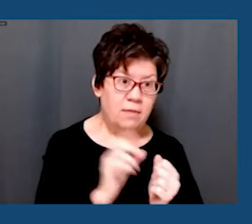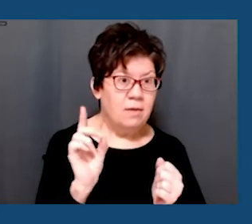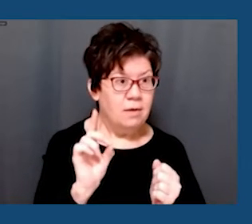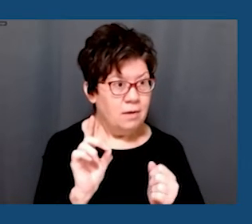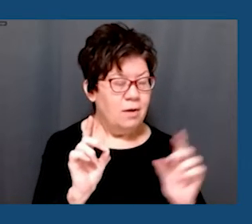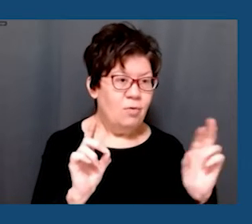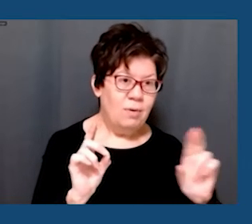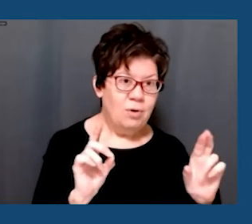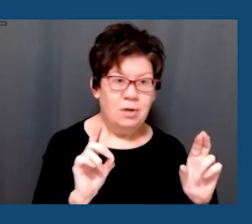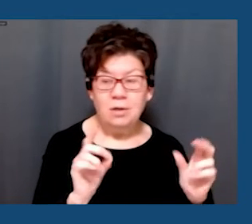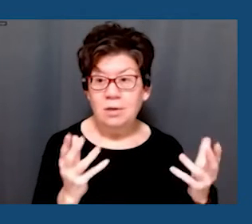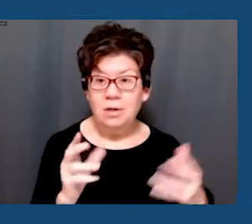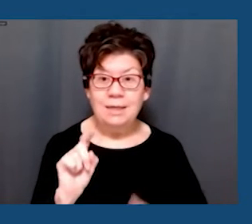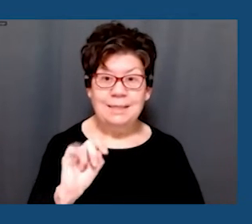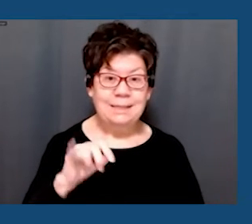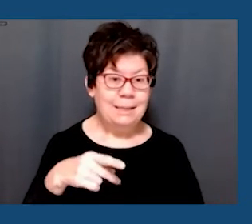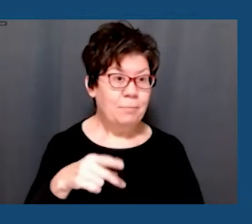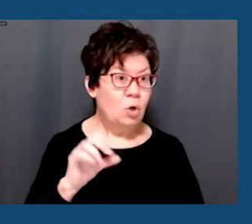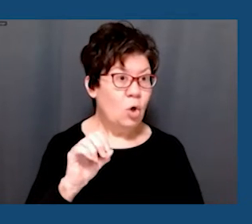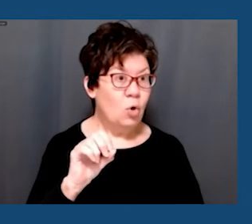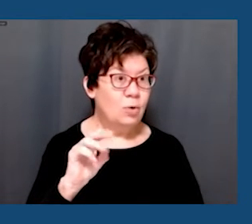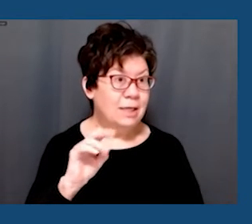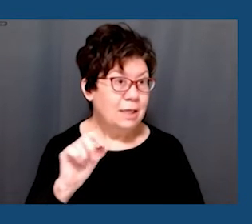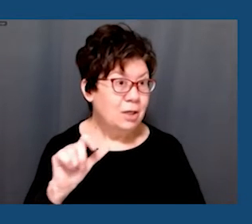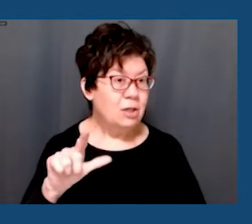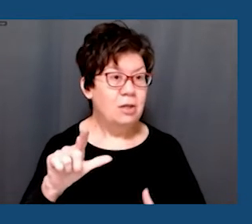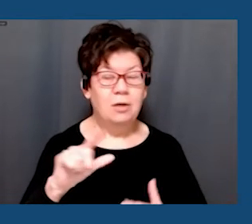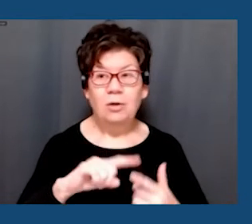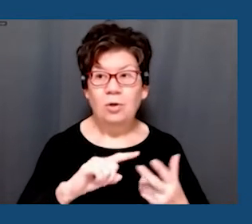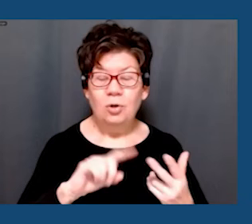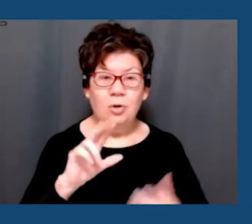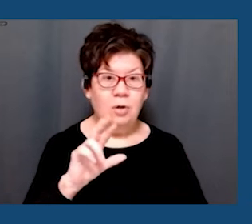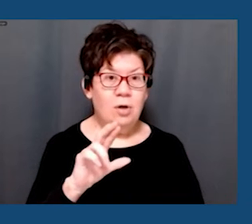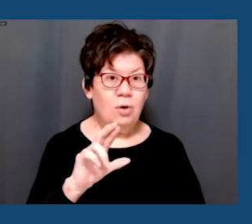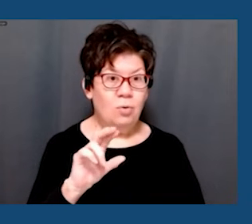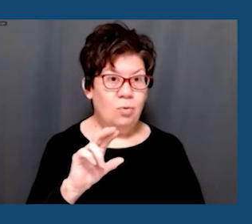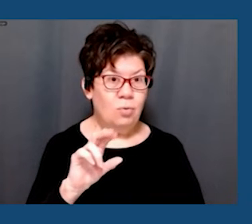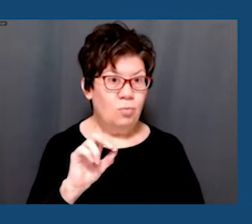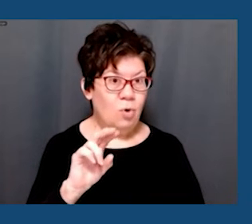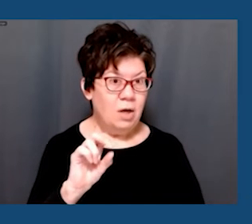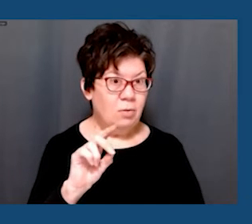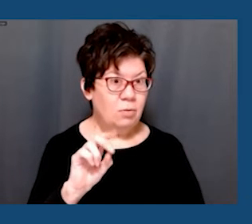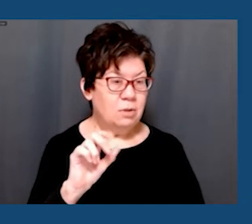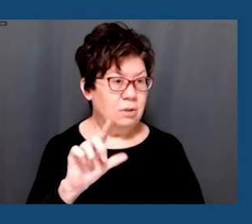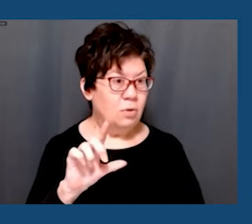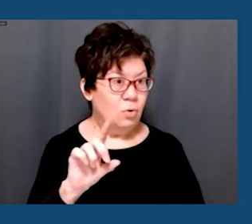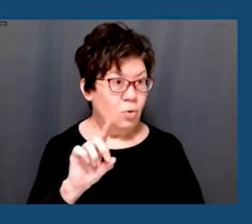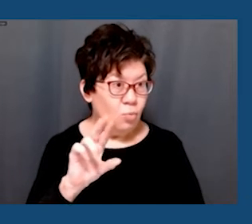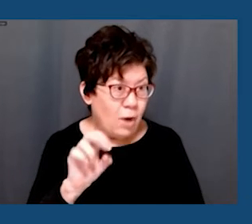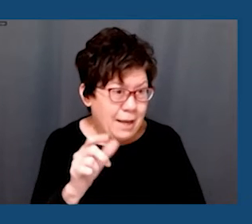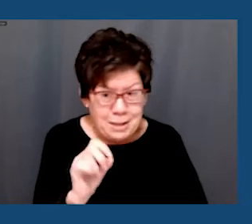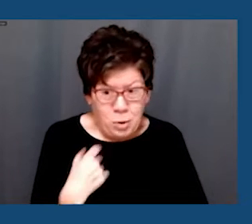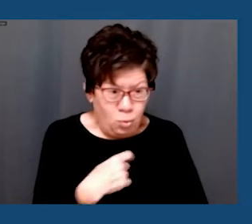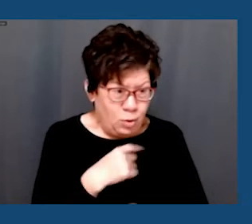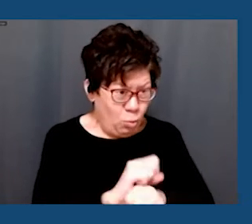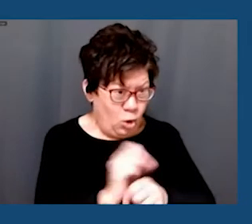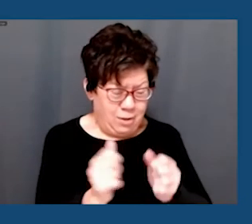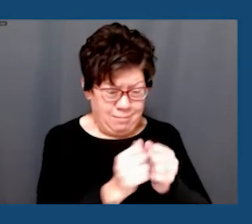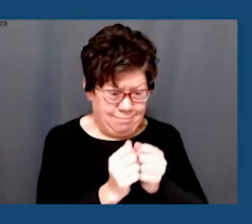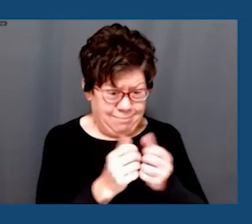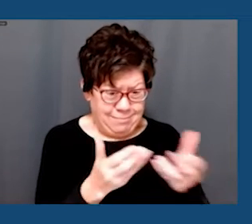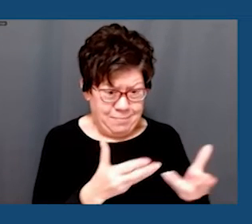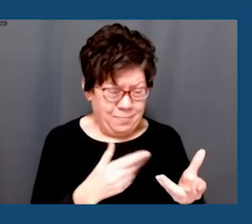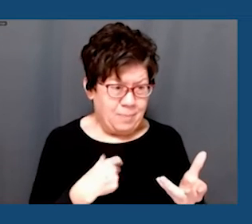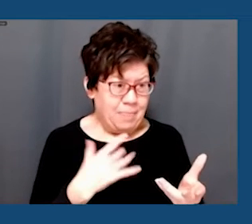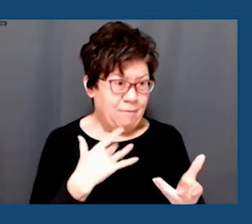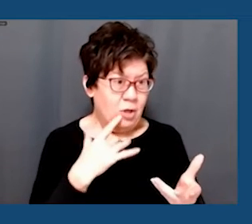Ronald Reagan, and came up with a comprehensive plan that held for a long time. So I still believe that the possibility lies there